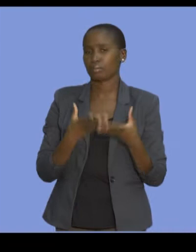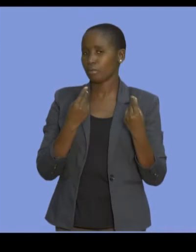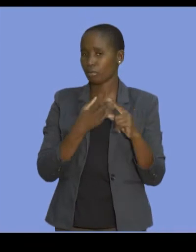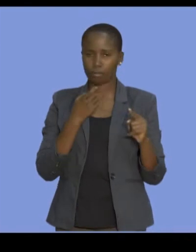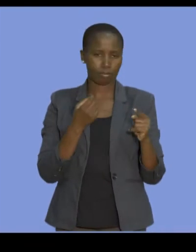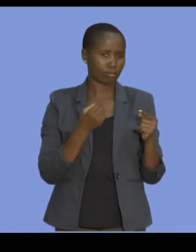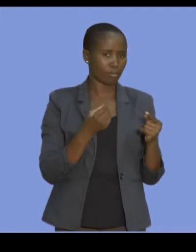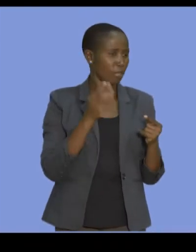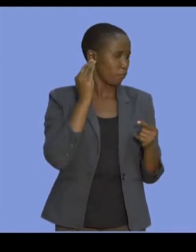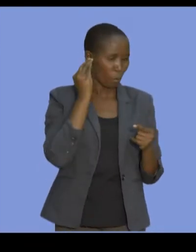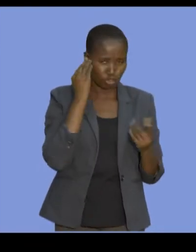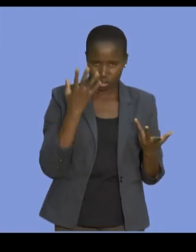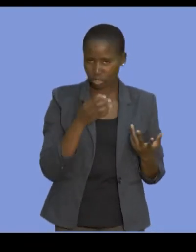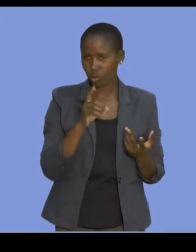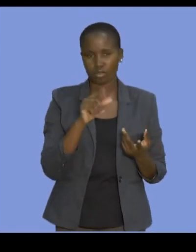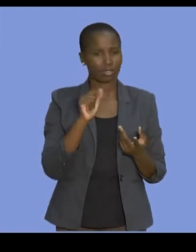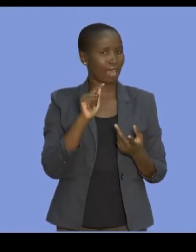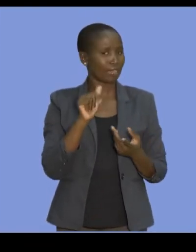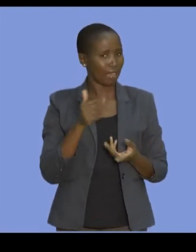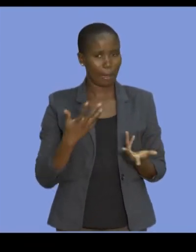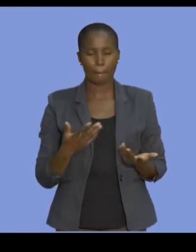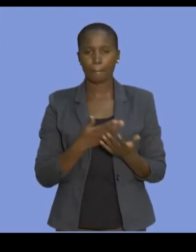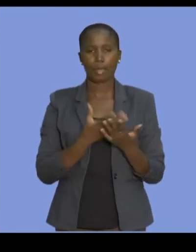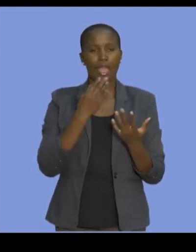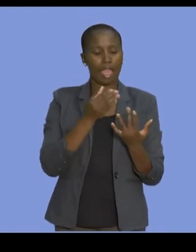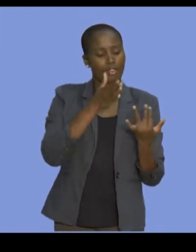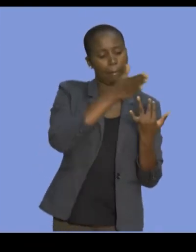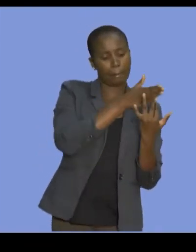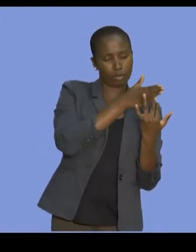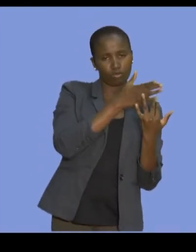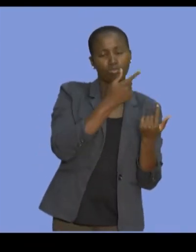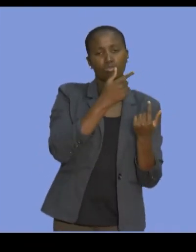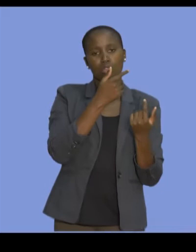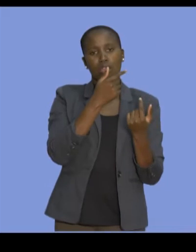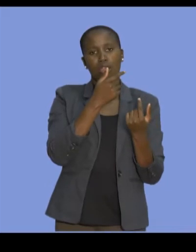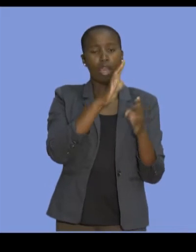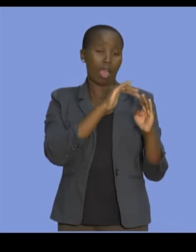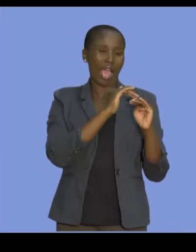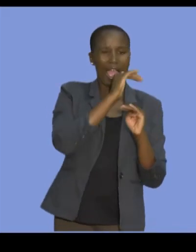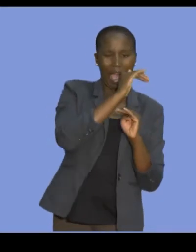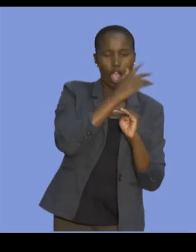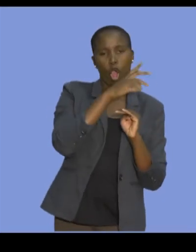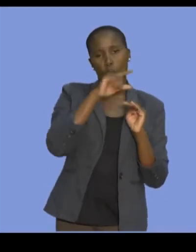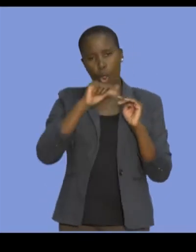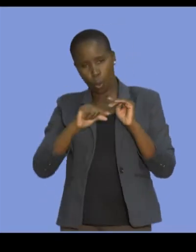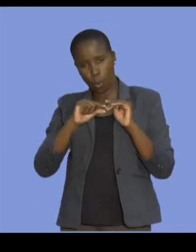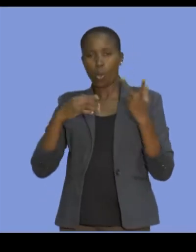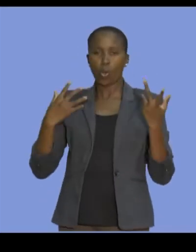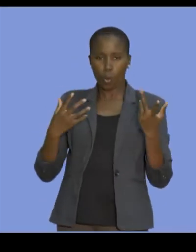that the median, the middle one, and the middle of the last 50% of the